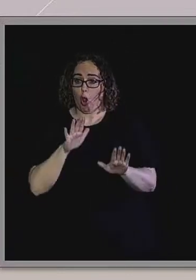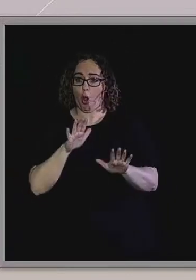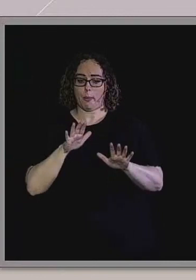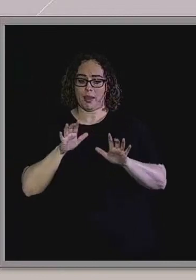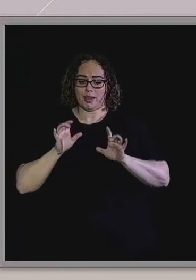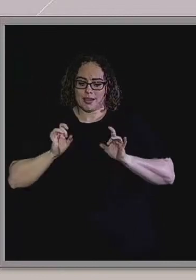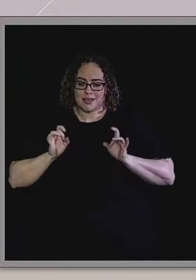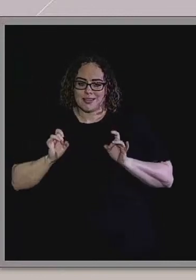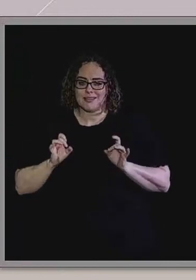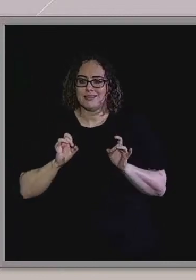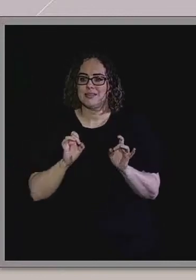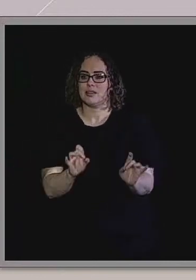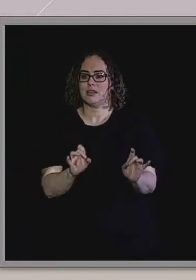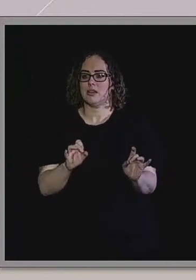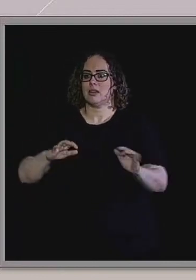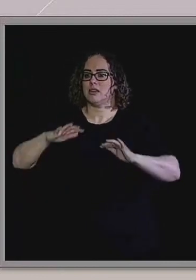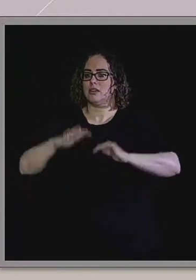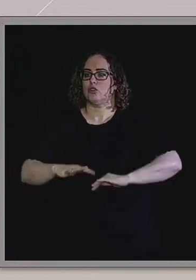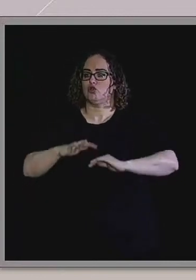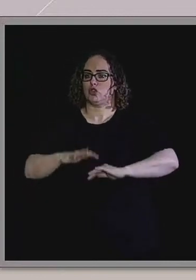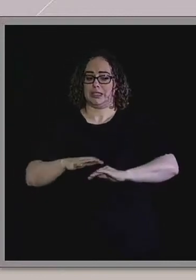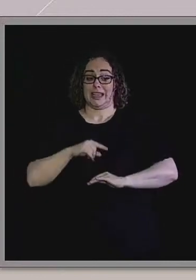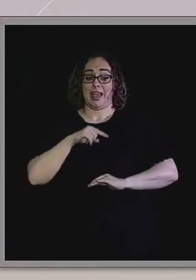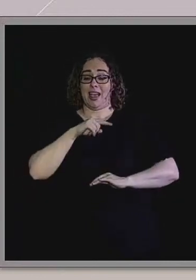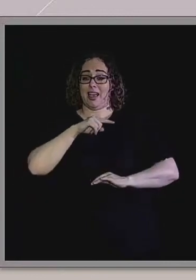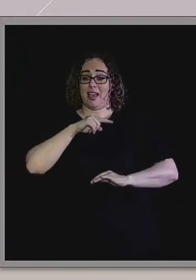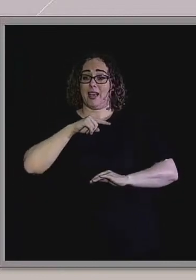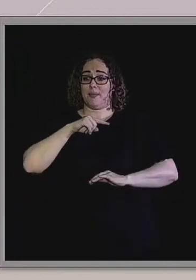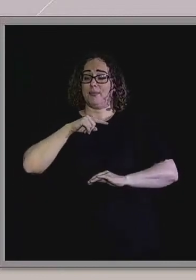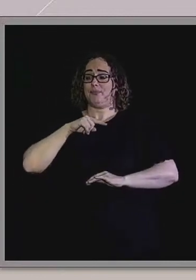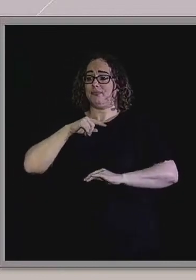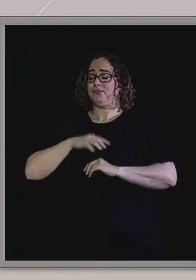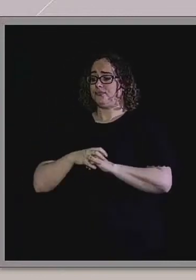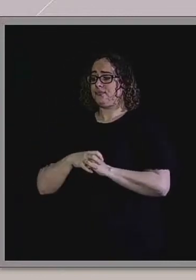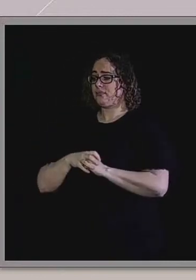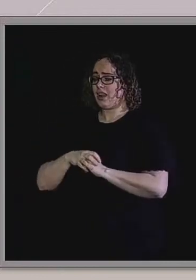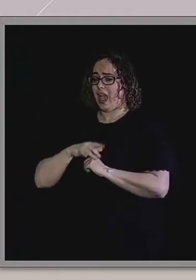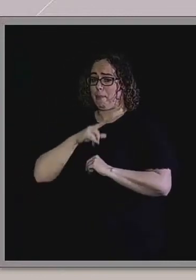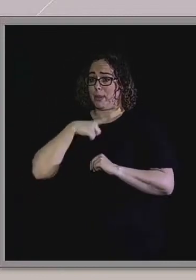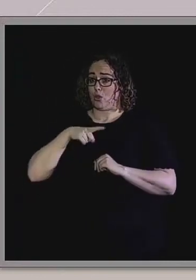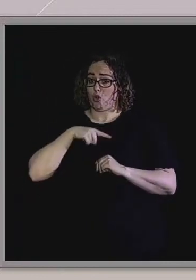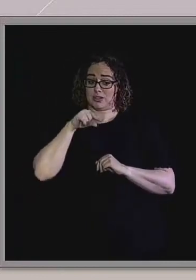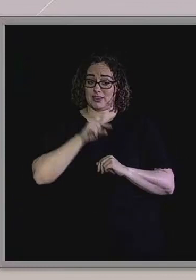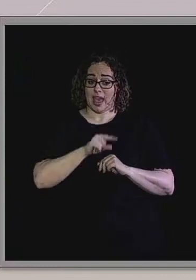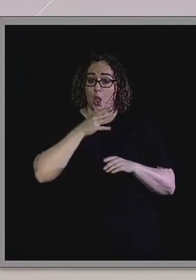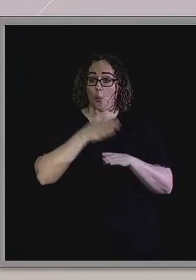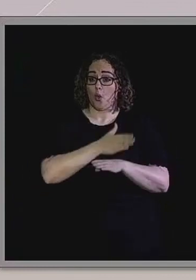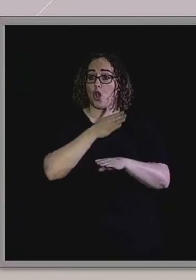unauthorised operations. When I say unauthorised by the Yindjibarndi people, and we're still waiting for an answer.